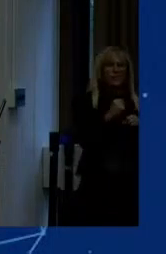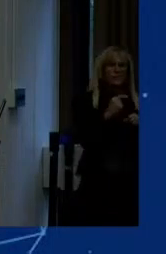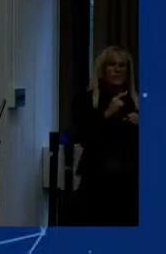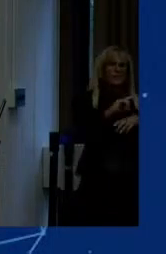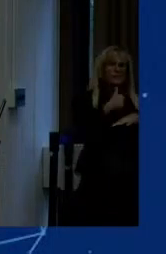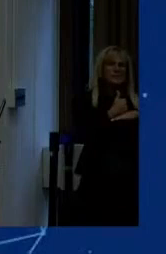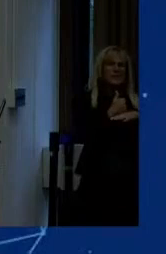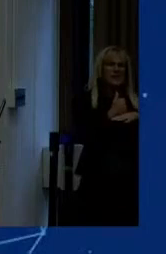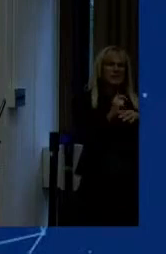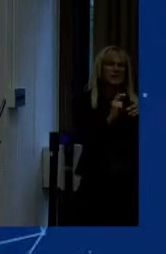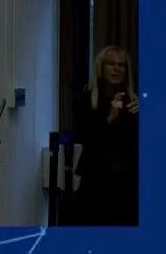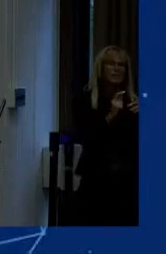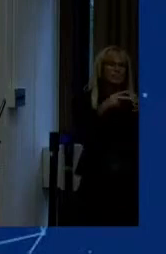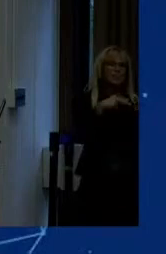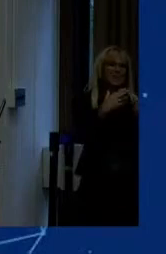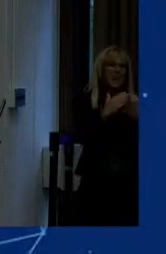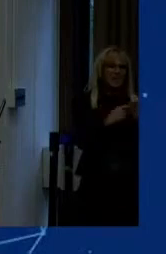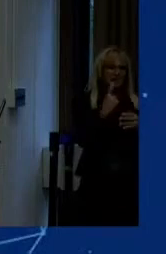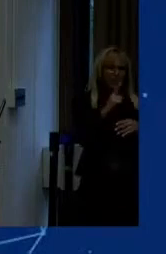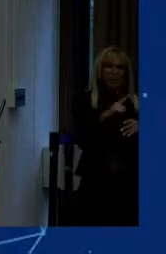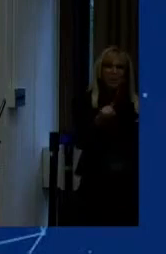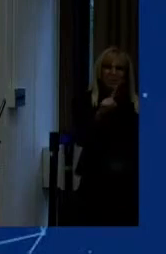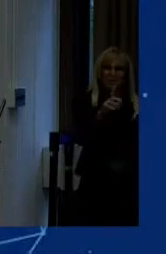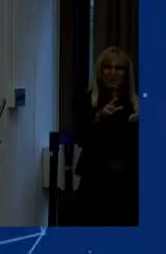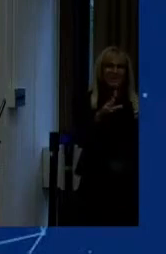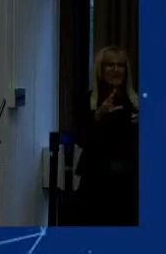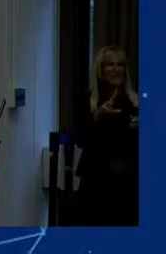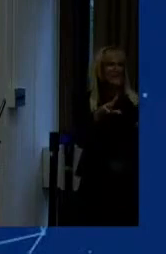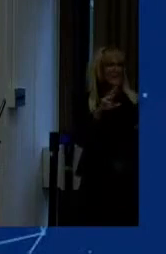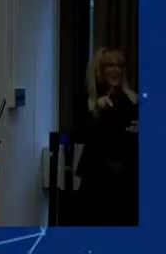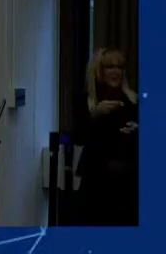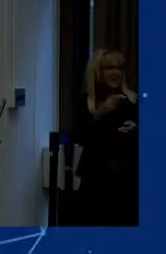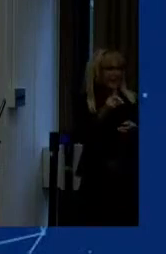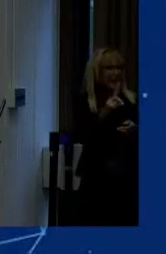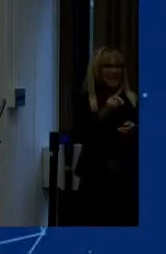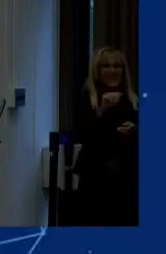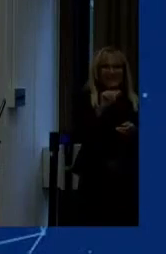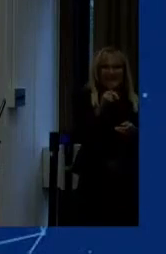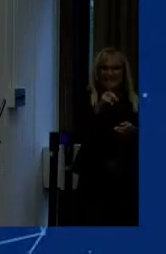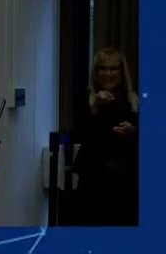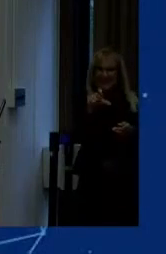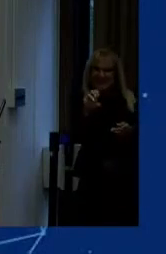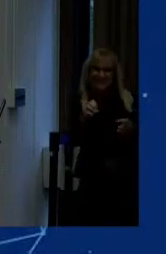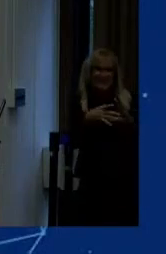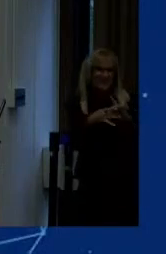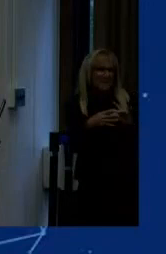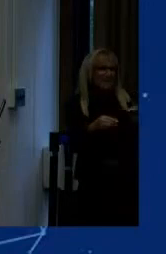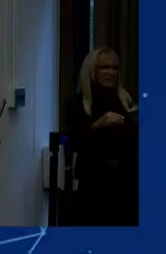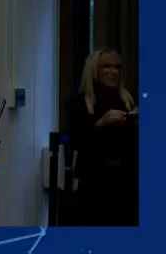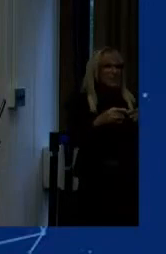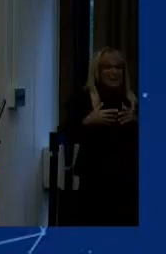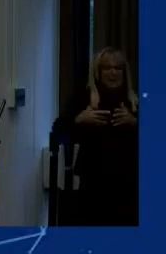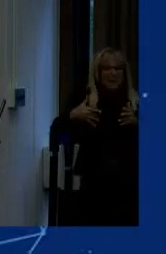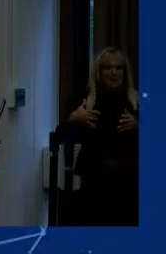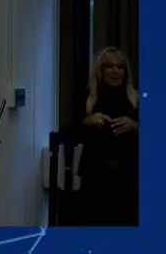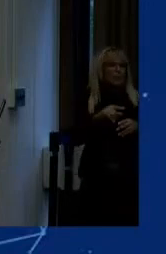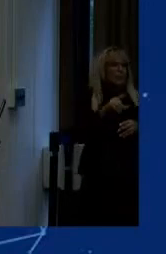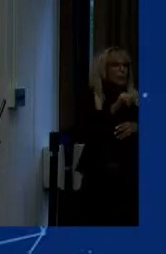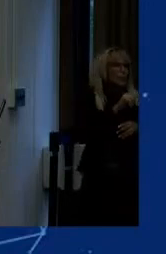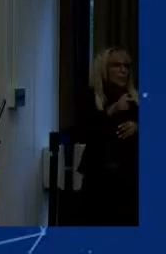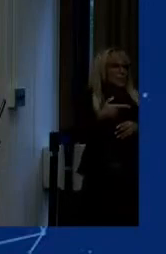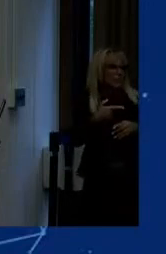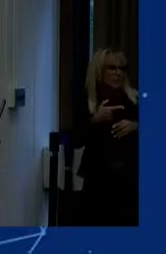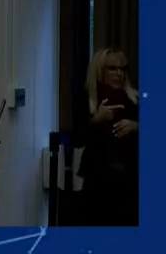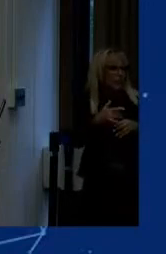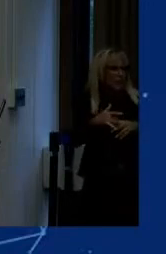for you. But as Dr. Redis mentioned, it only will go back to the 2021 and earlier. So it's good for